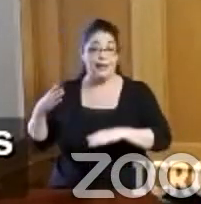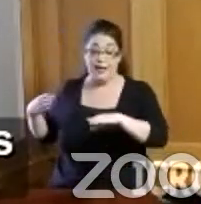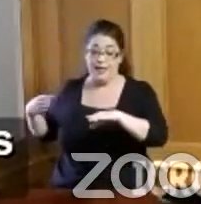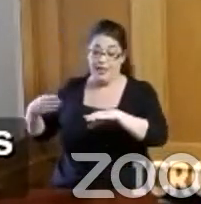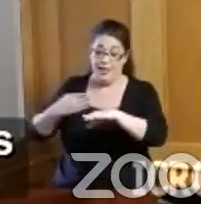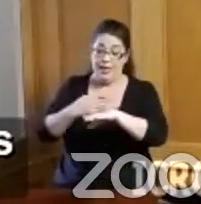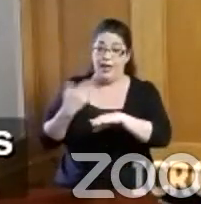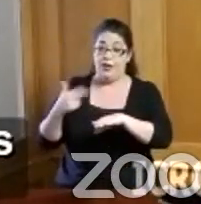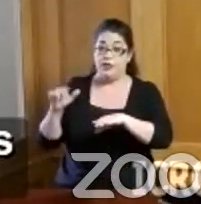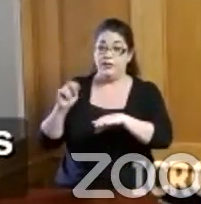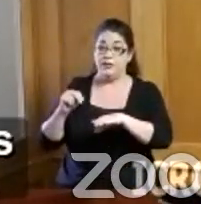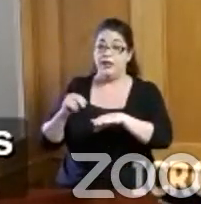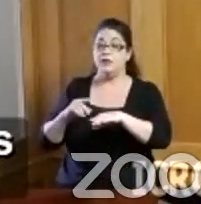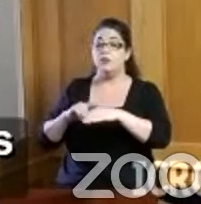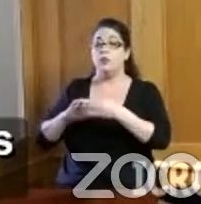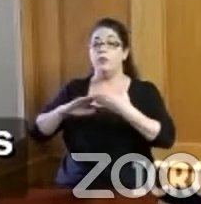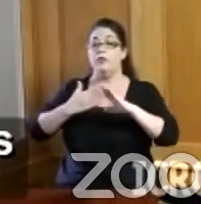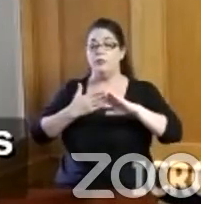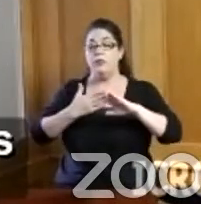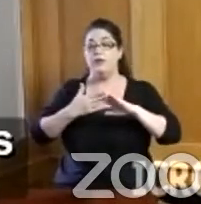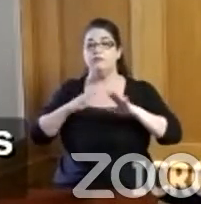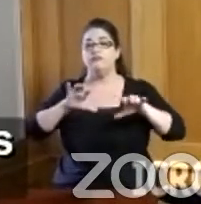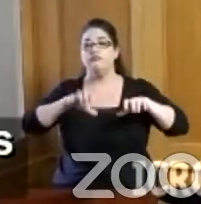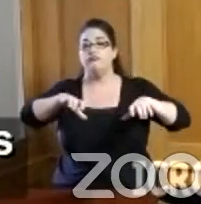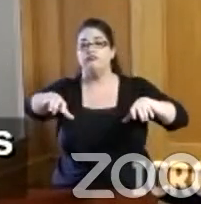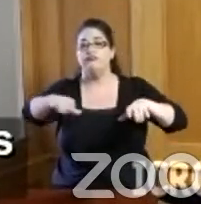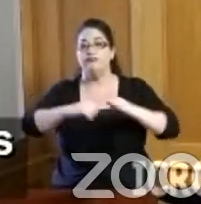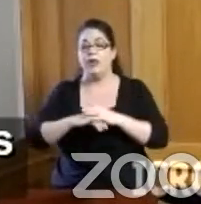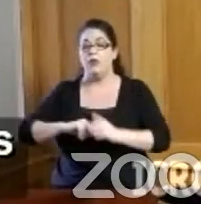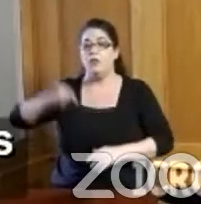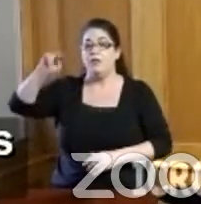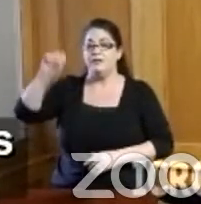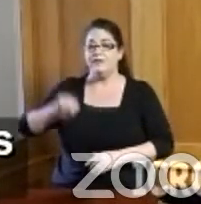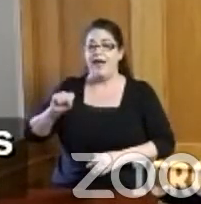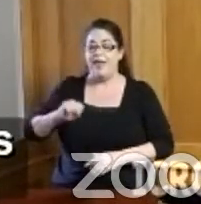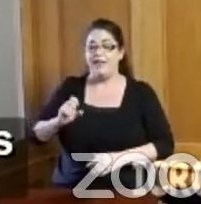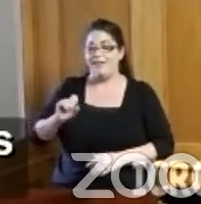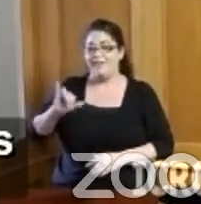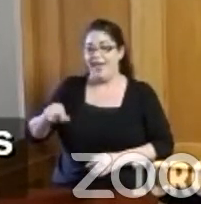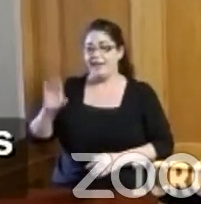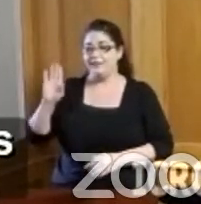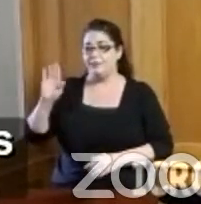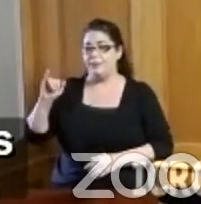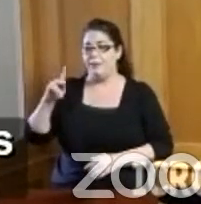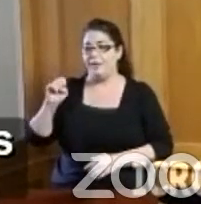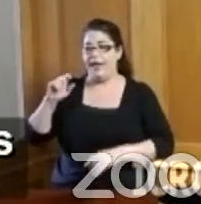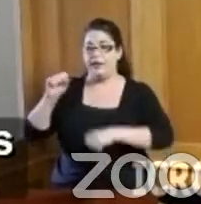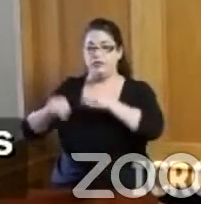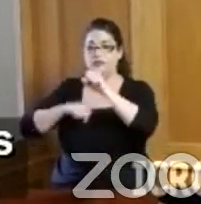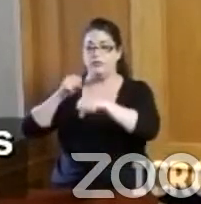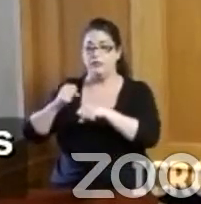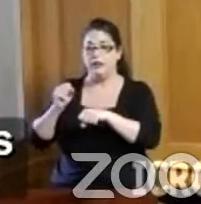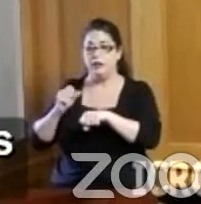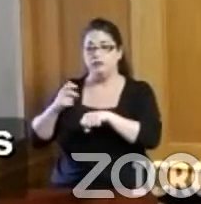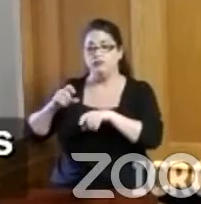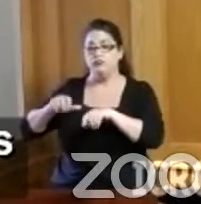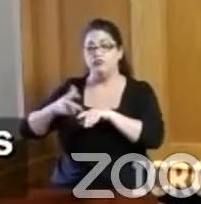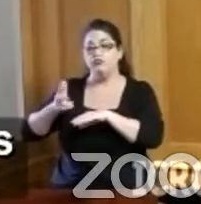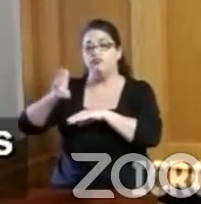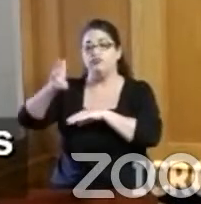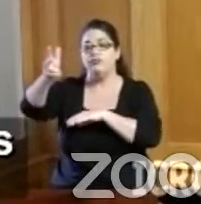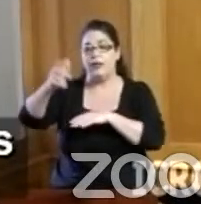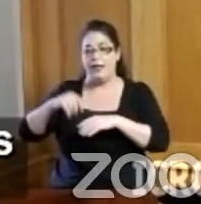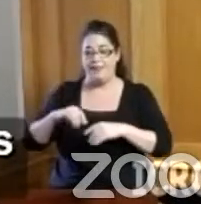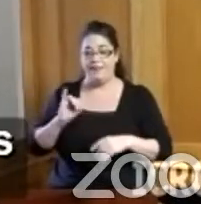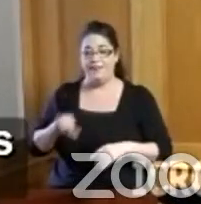the residential part of it. And then running north-south is the existing Green Township bike trail. There has been some there have been some comments